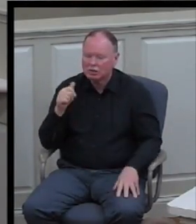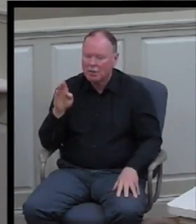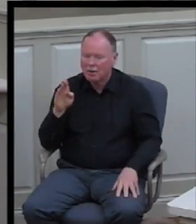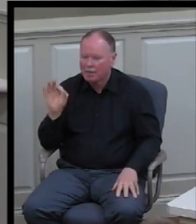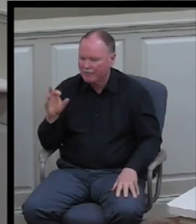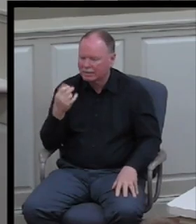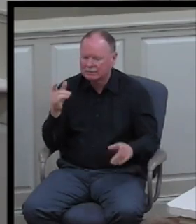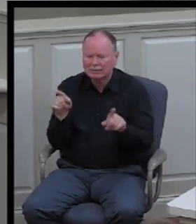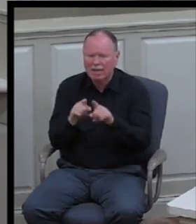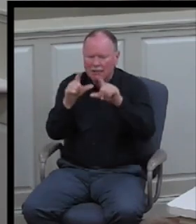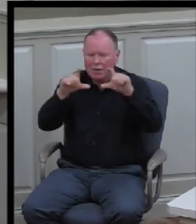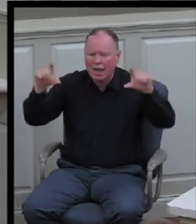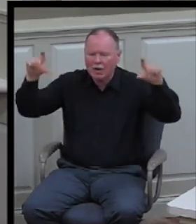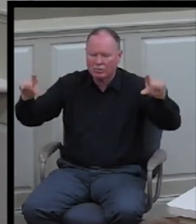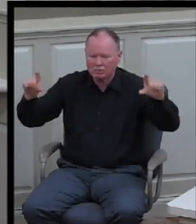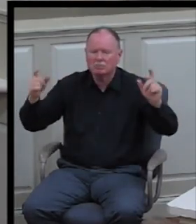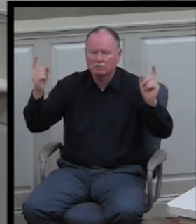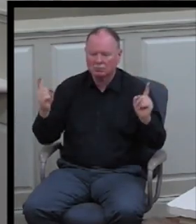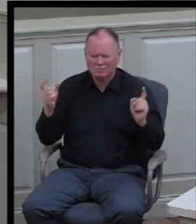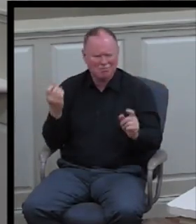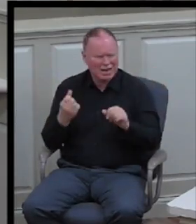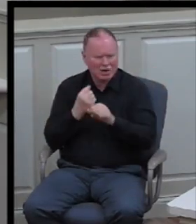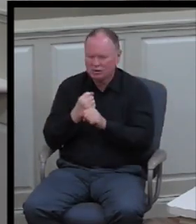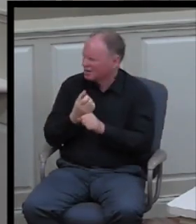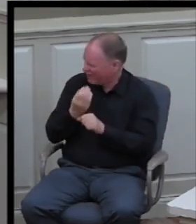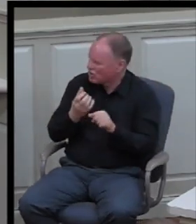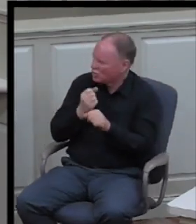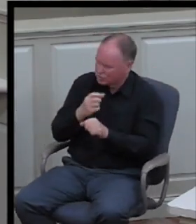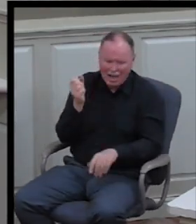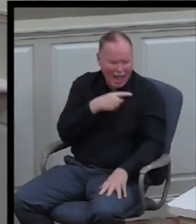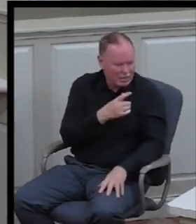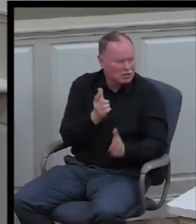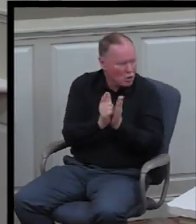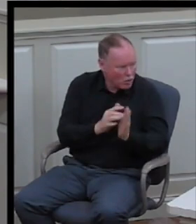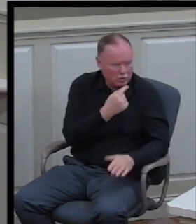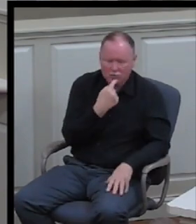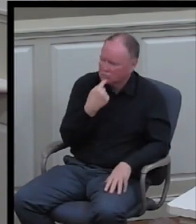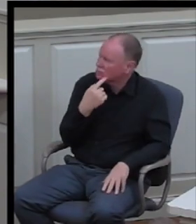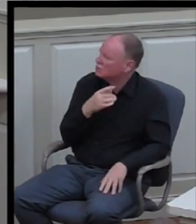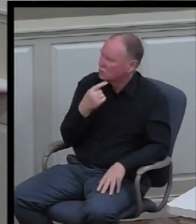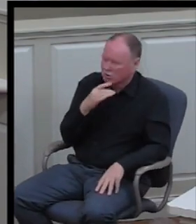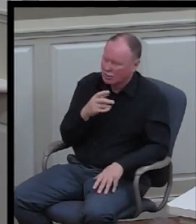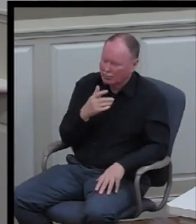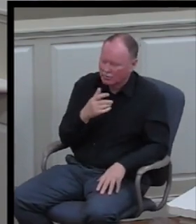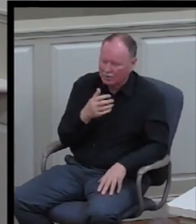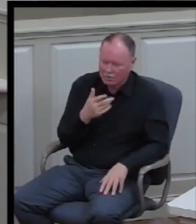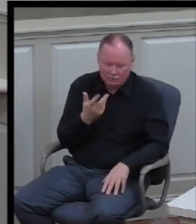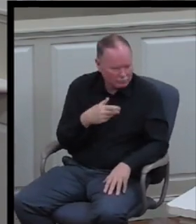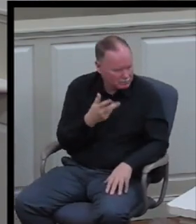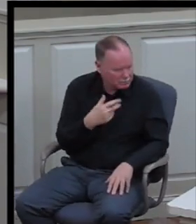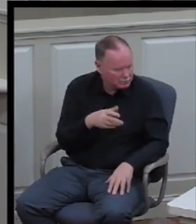they put up for how many years? At least several consecutively. Mr. Bill Bandy, the executive director of